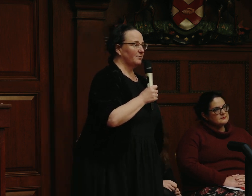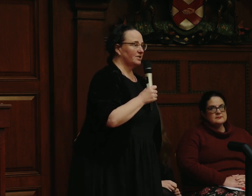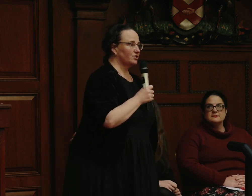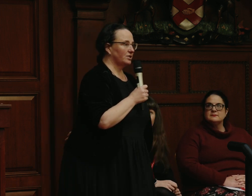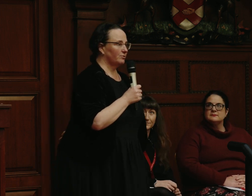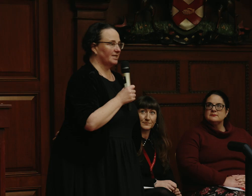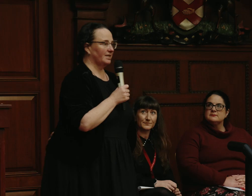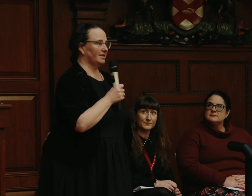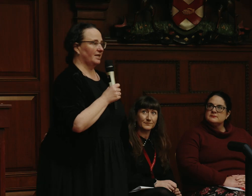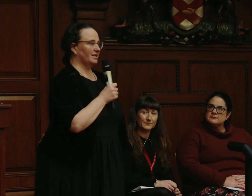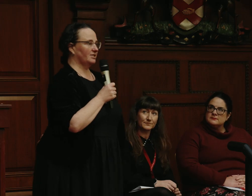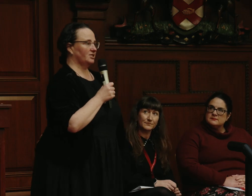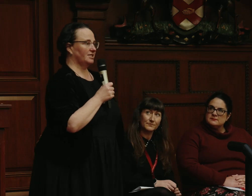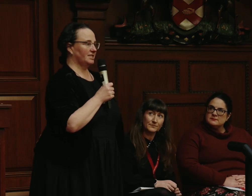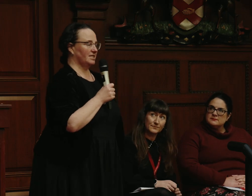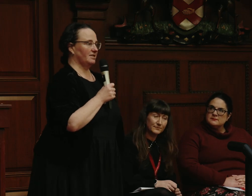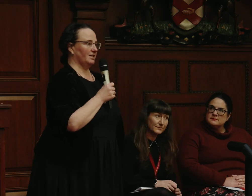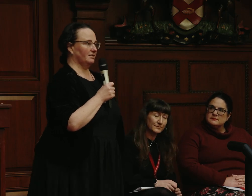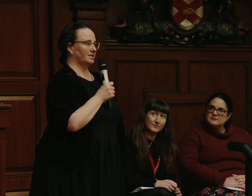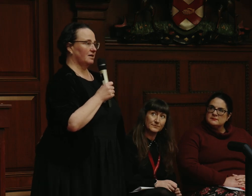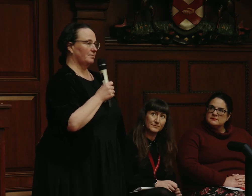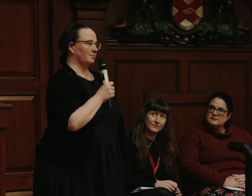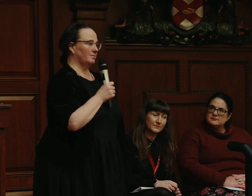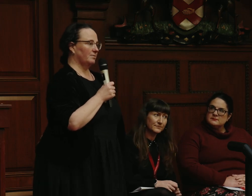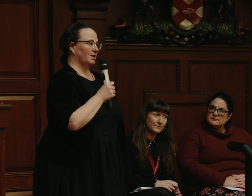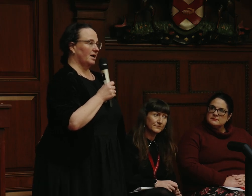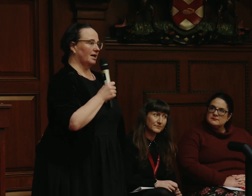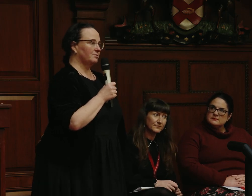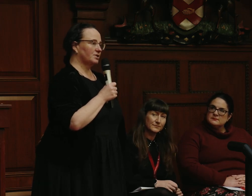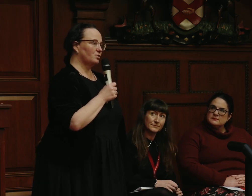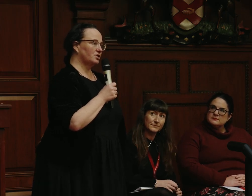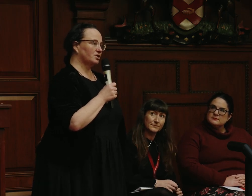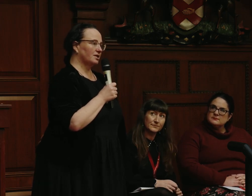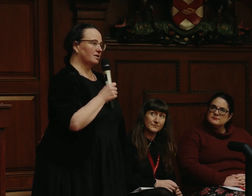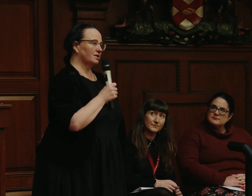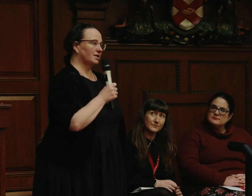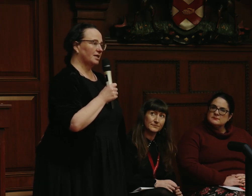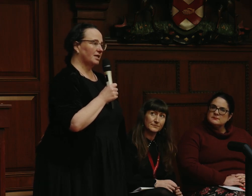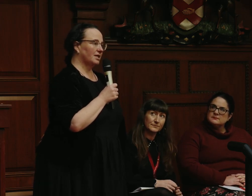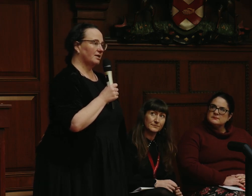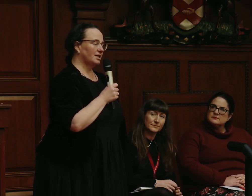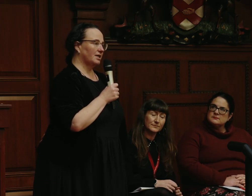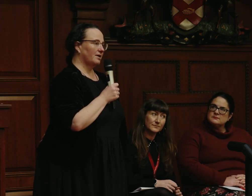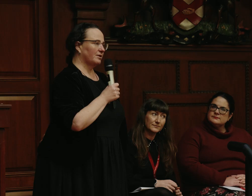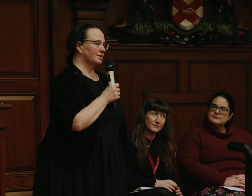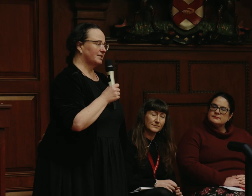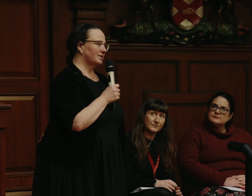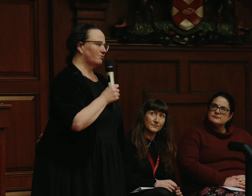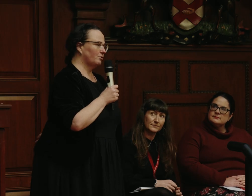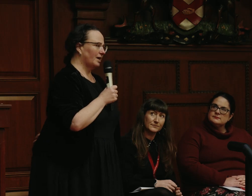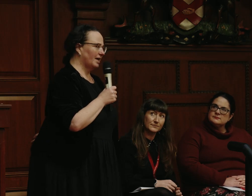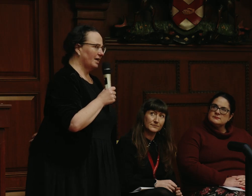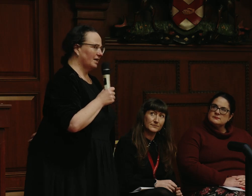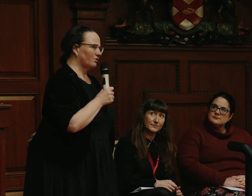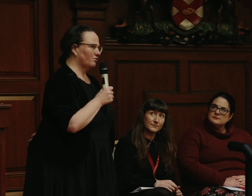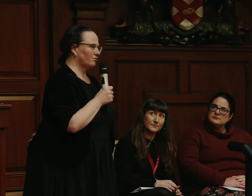You were saying about the three groups, A, S, G, D, and I'm just wondering, I've seen a